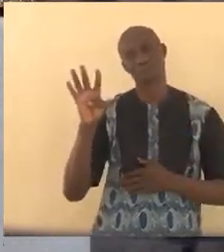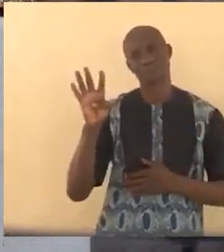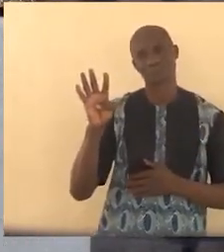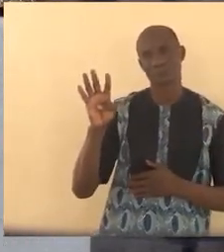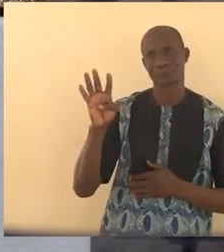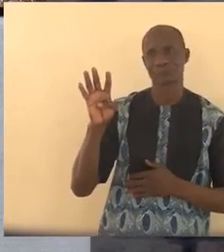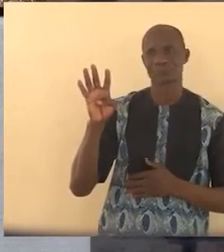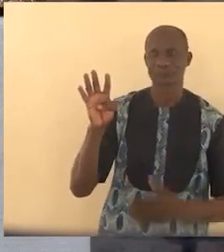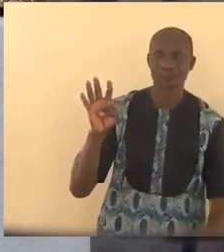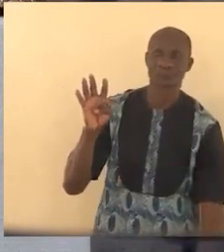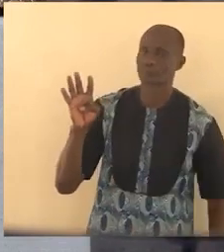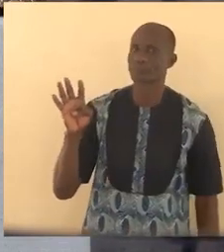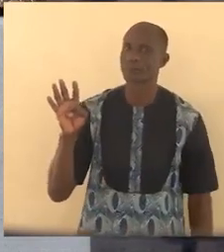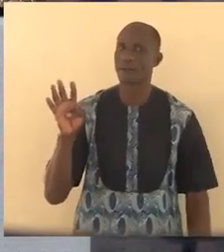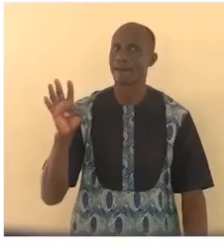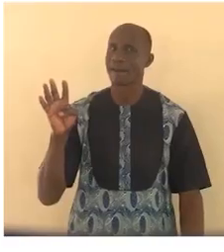Four.